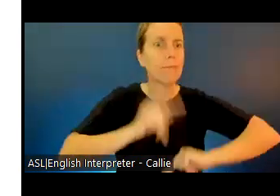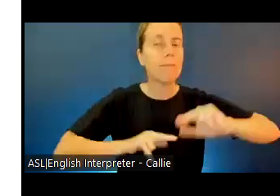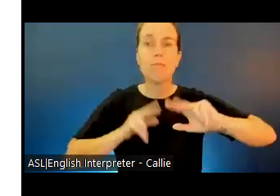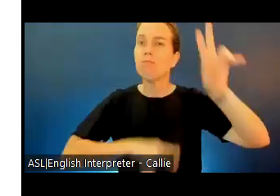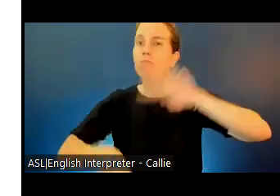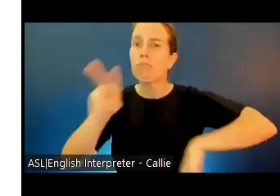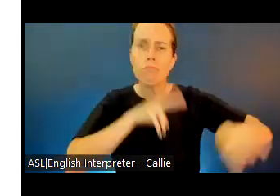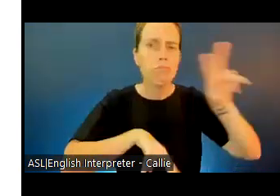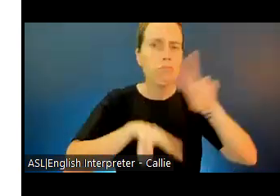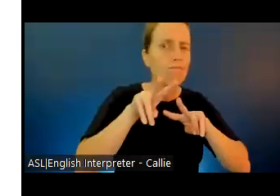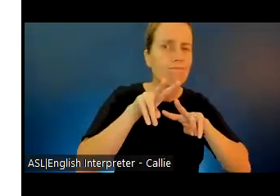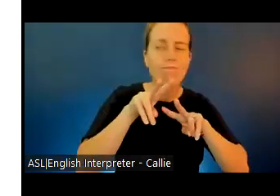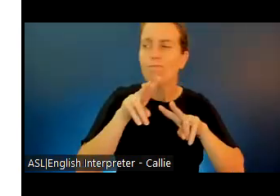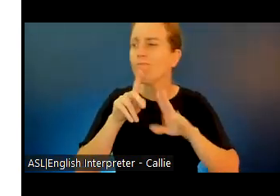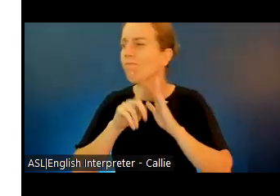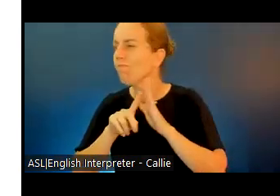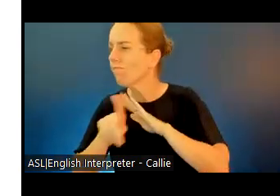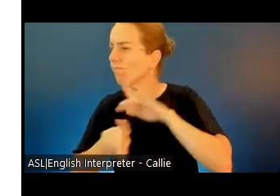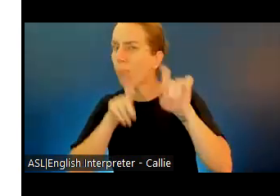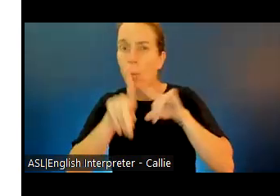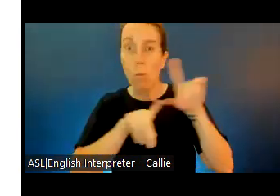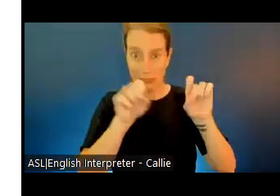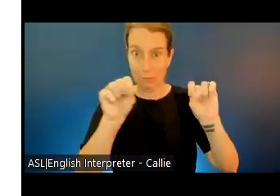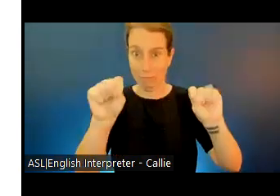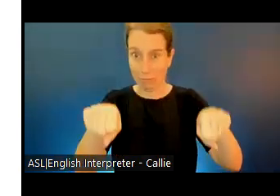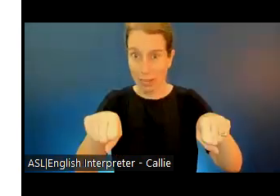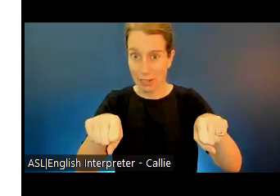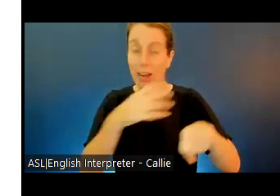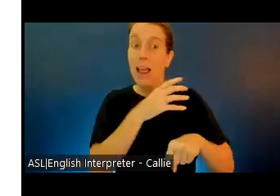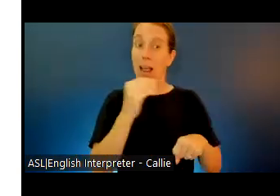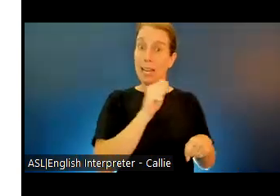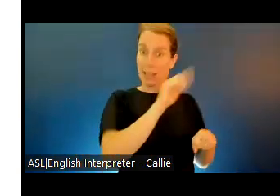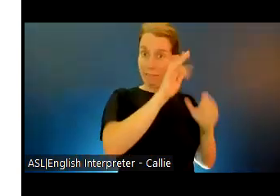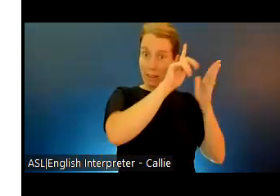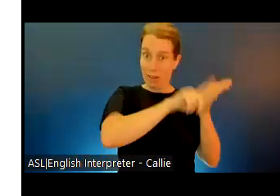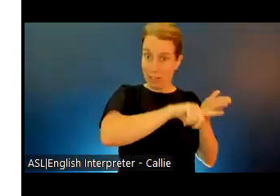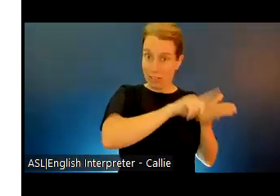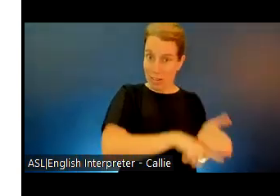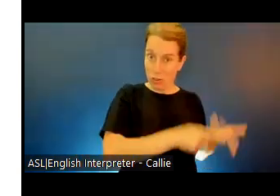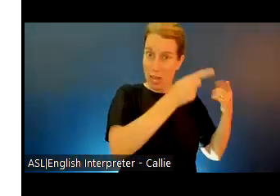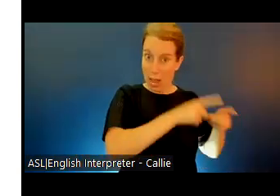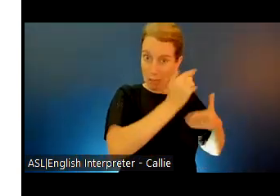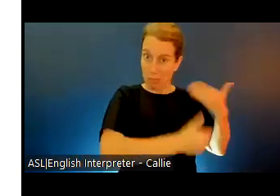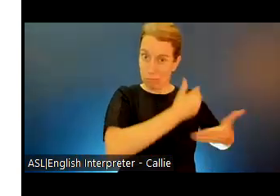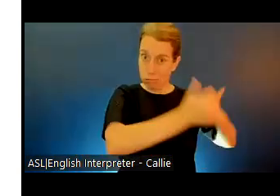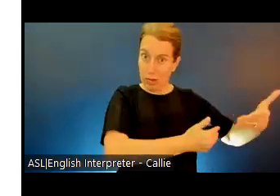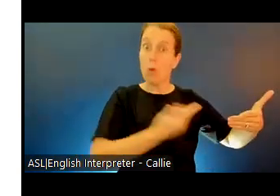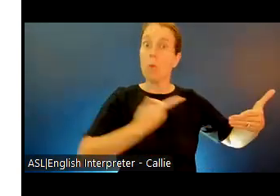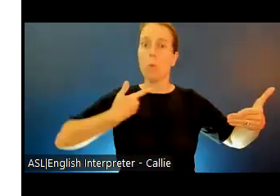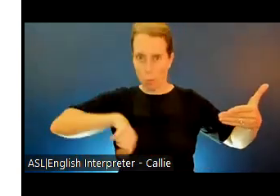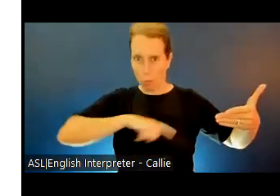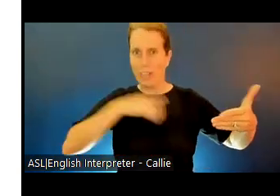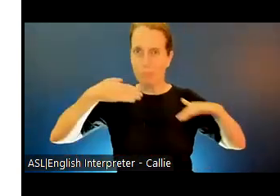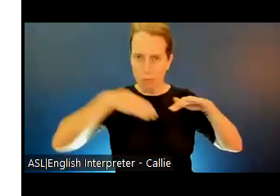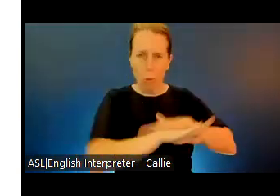or program at any point, but also in the context of investigating allegations. And we have some broad authority to